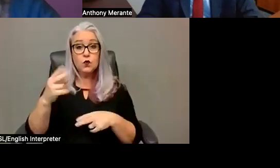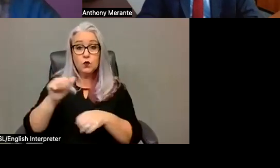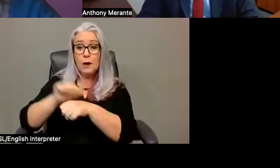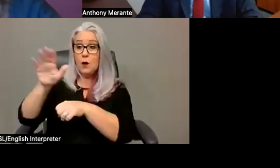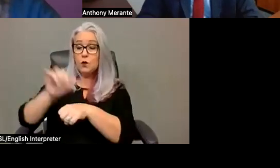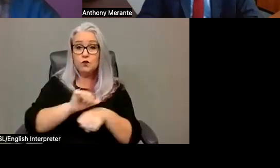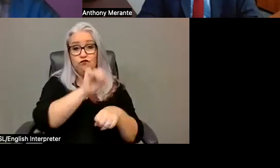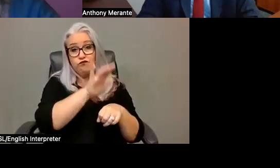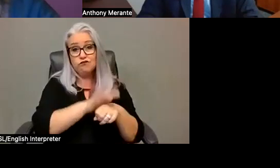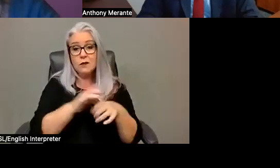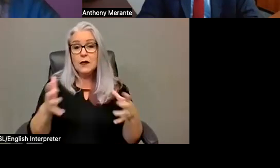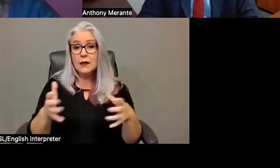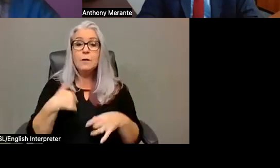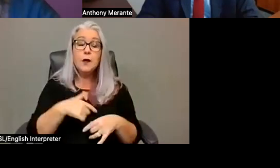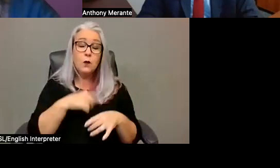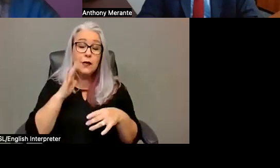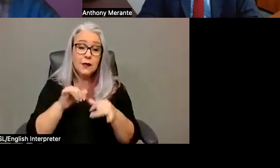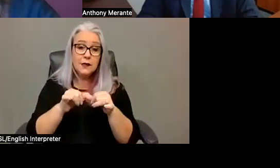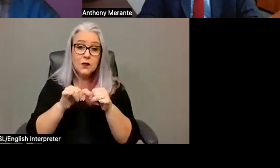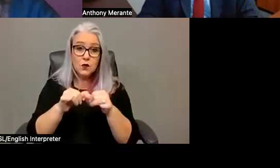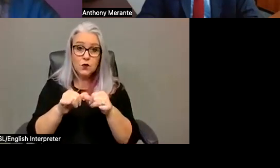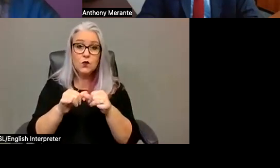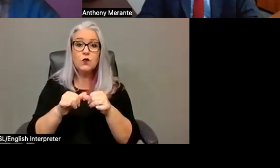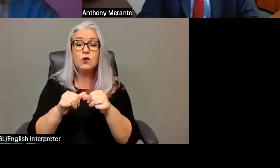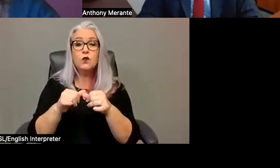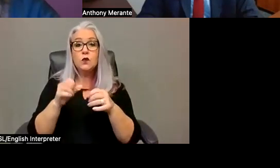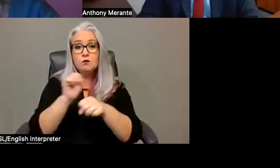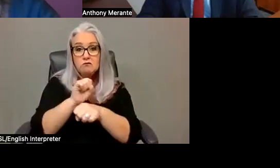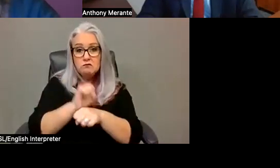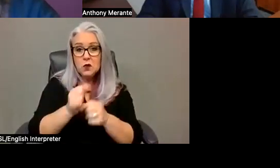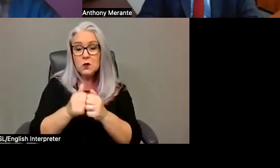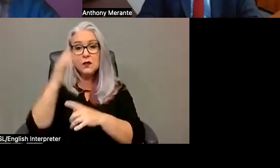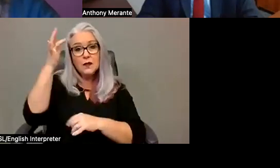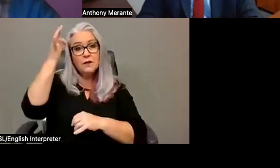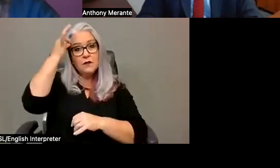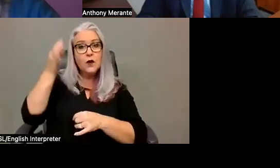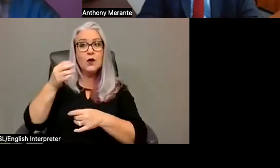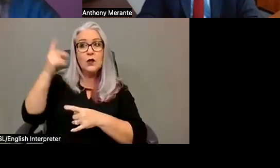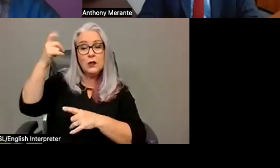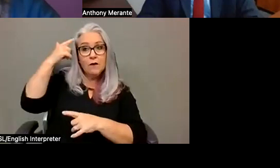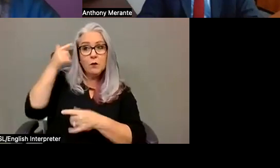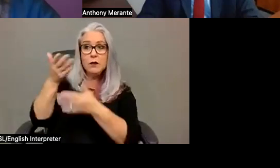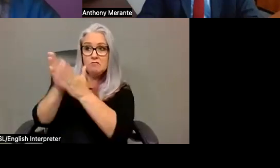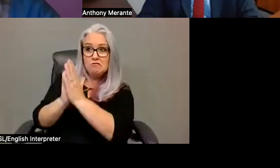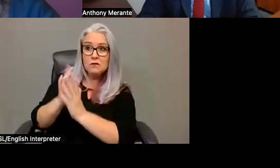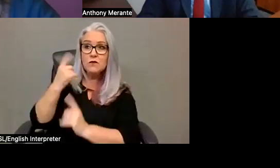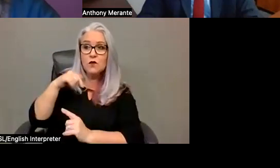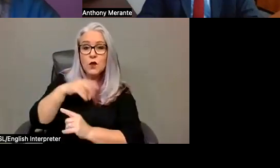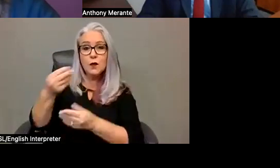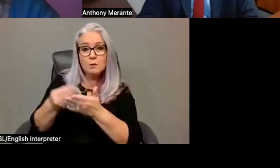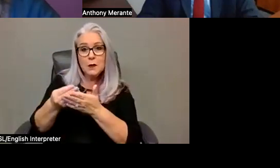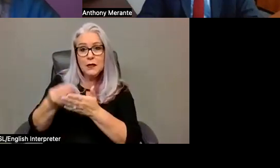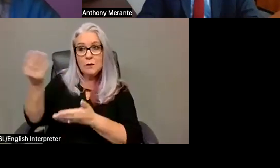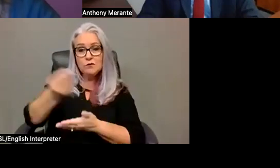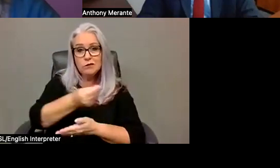said, we continue to fight with the federal government to ask them for additional funds so we can repair our infrastructure as much